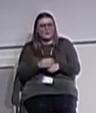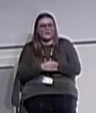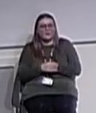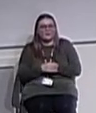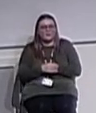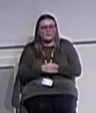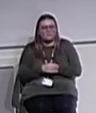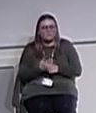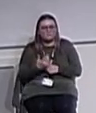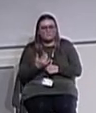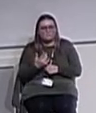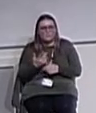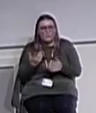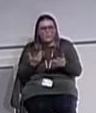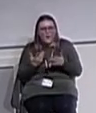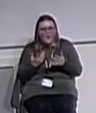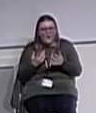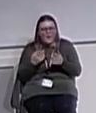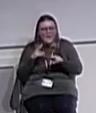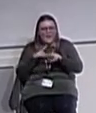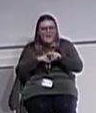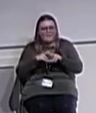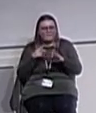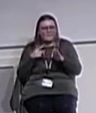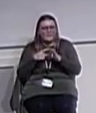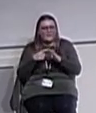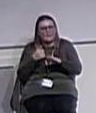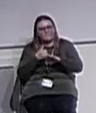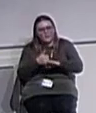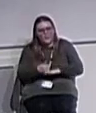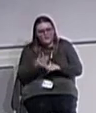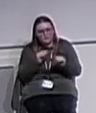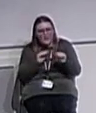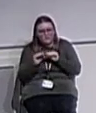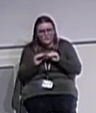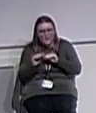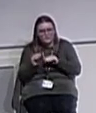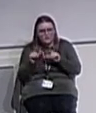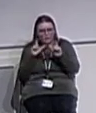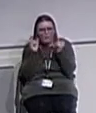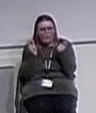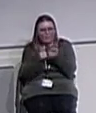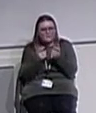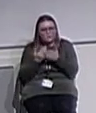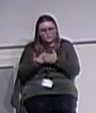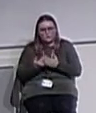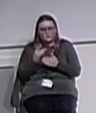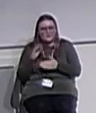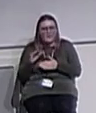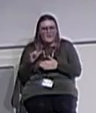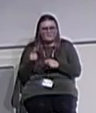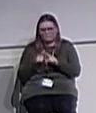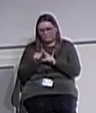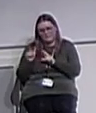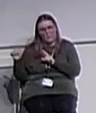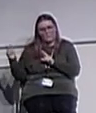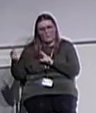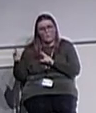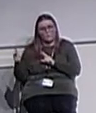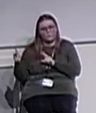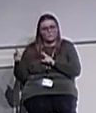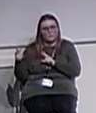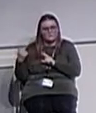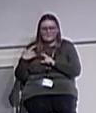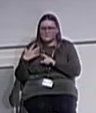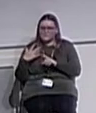FE college just down the road in Russia, where you would do biology, chemistry and maths in quite an intensive year to get you up